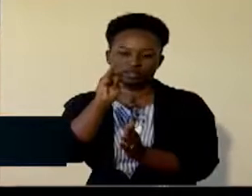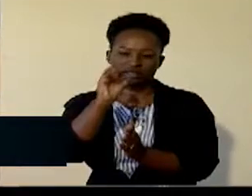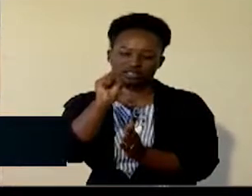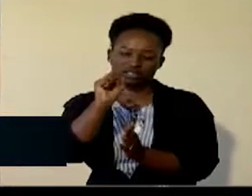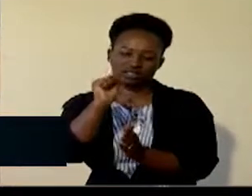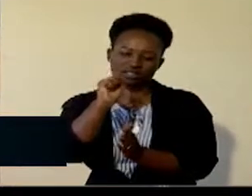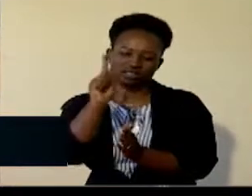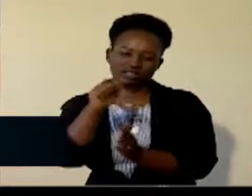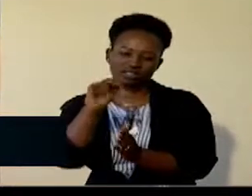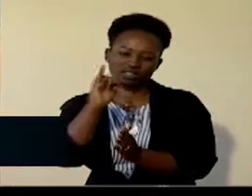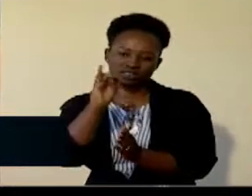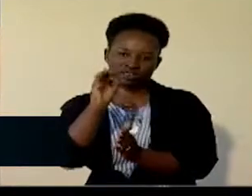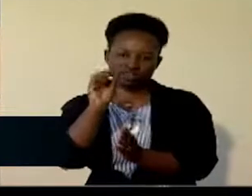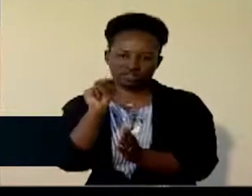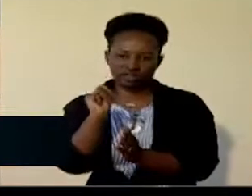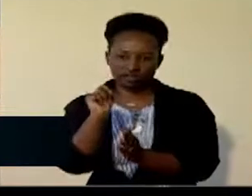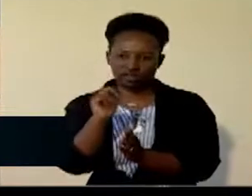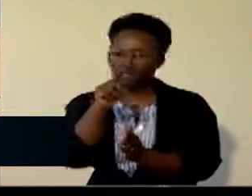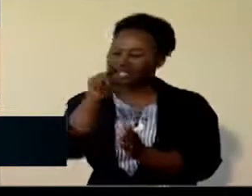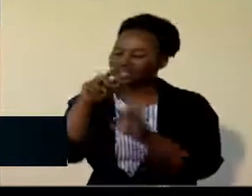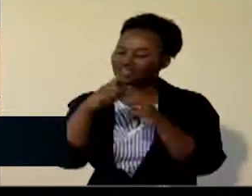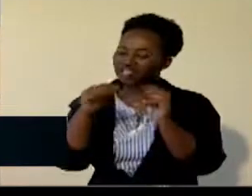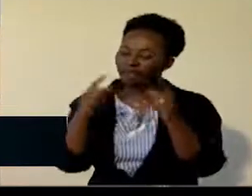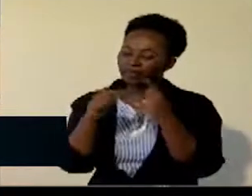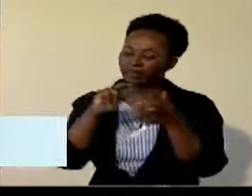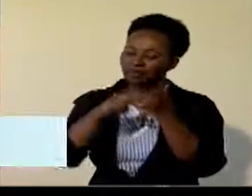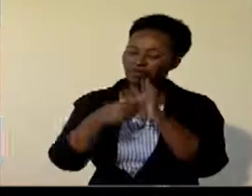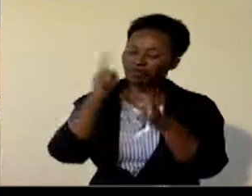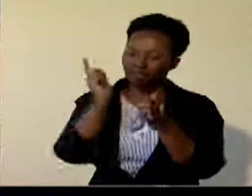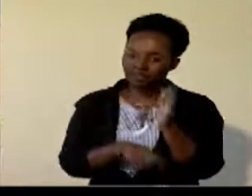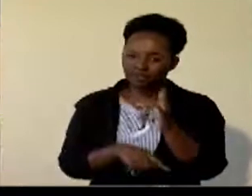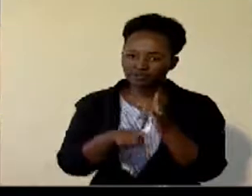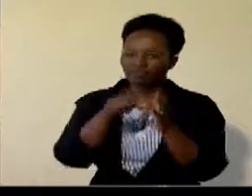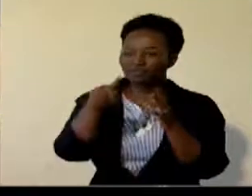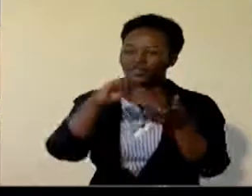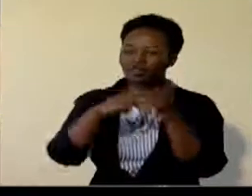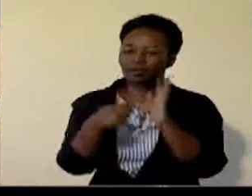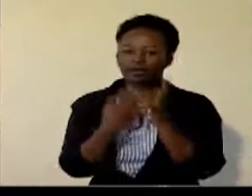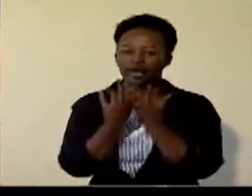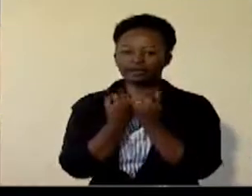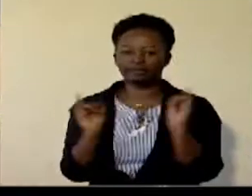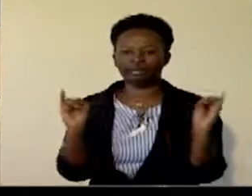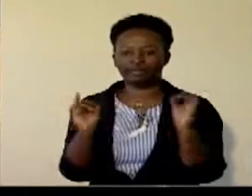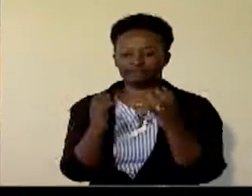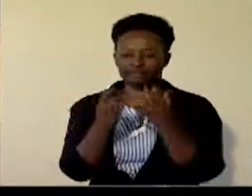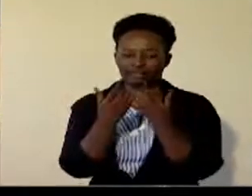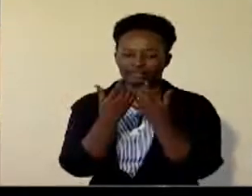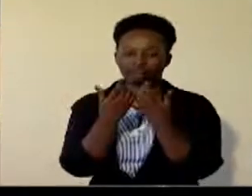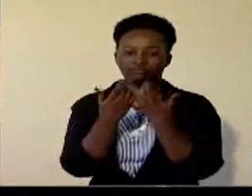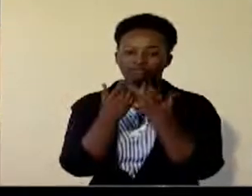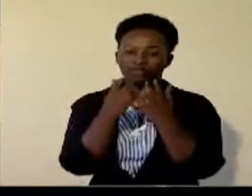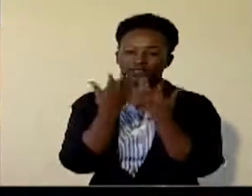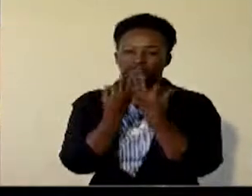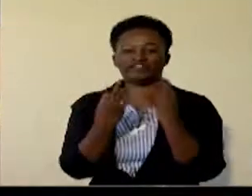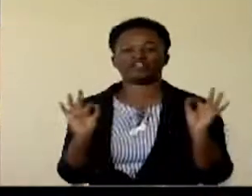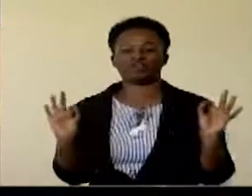Liberalization comes from the word liberty. Libero. Freedom. You have the freedom, a state of being